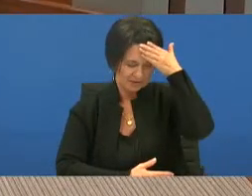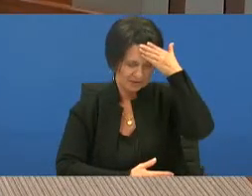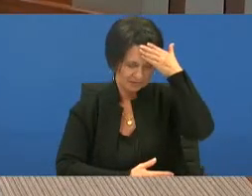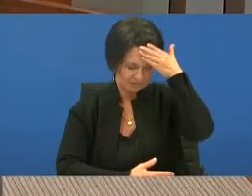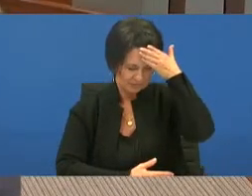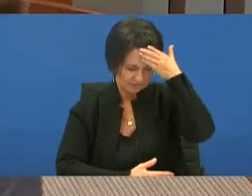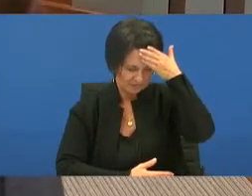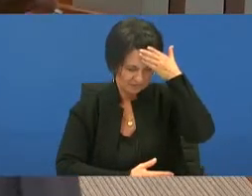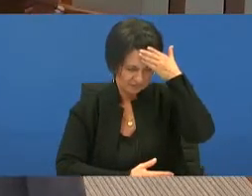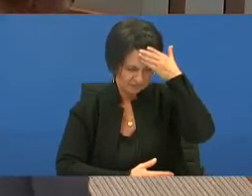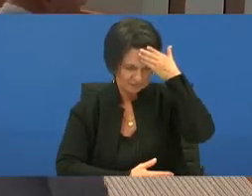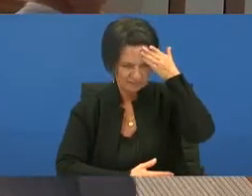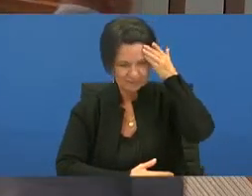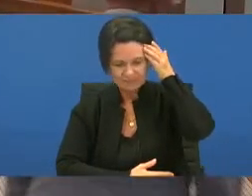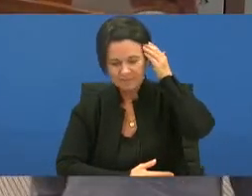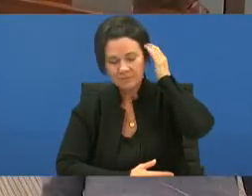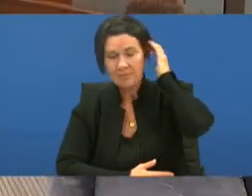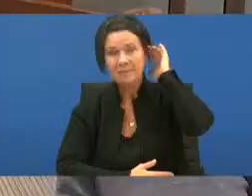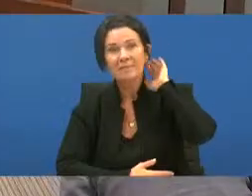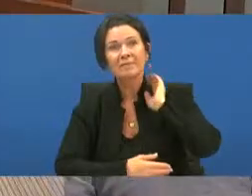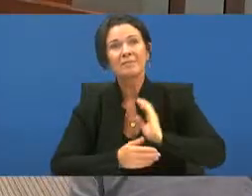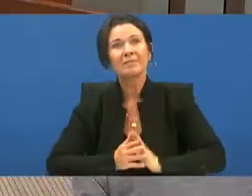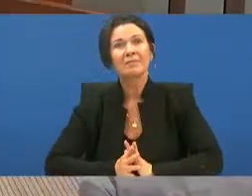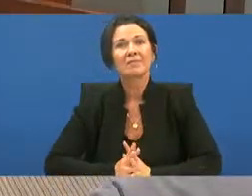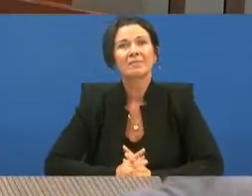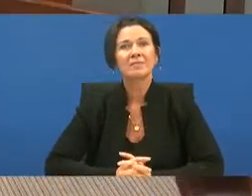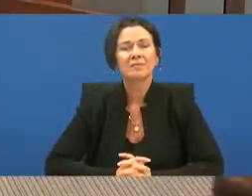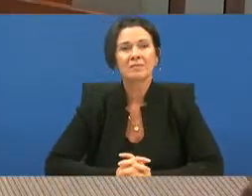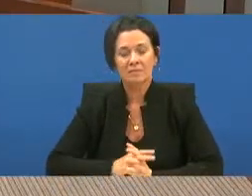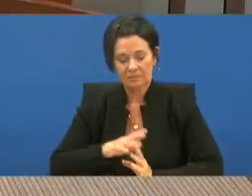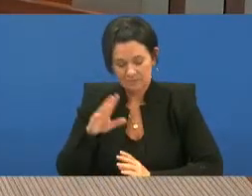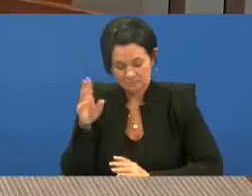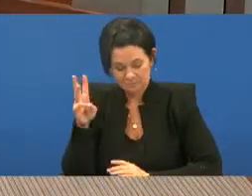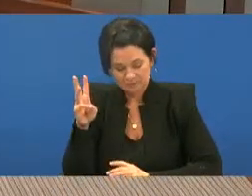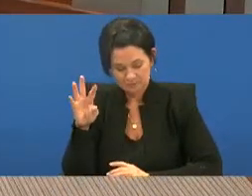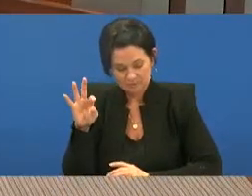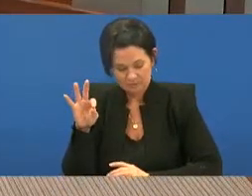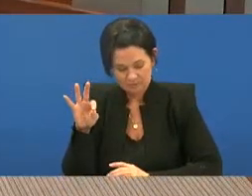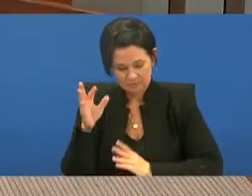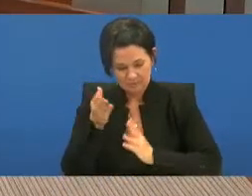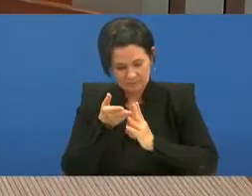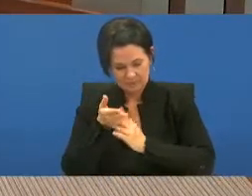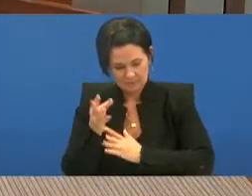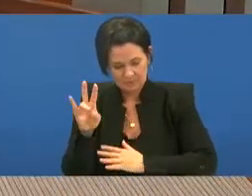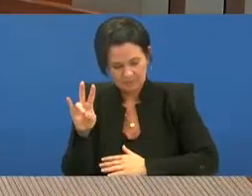Council members, you should have received one email comment in opposition to items 69 through 71.